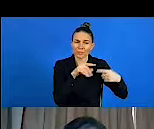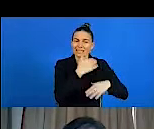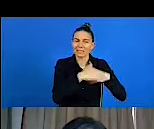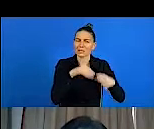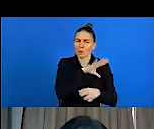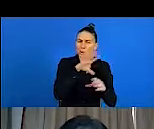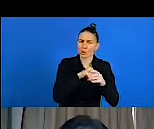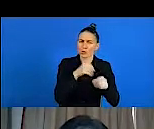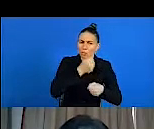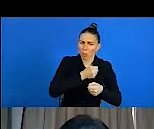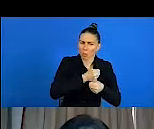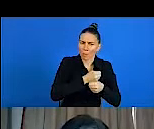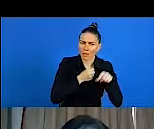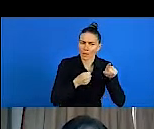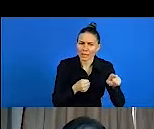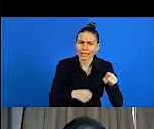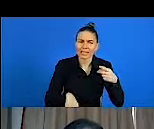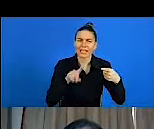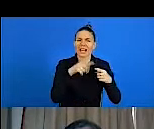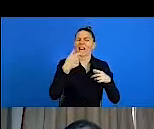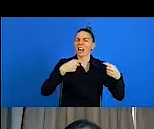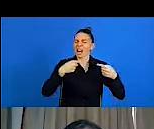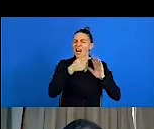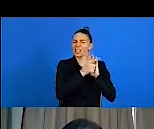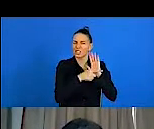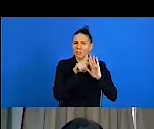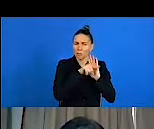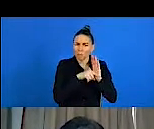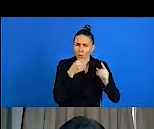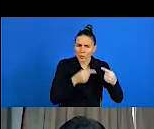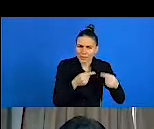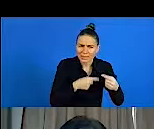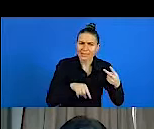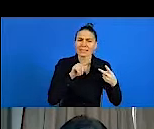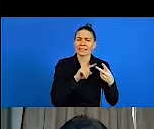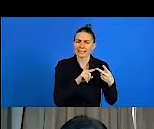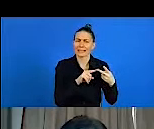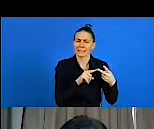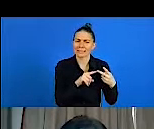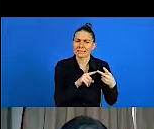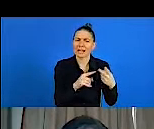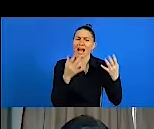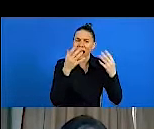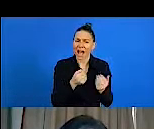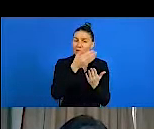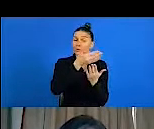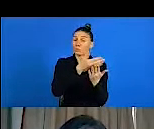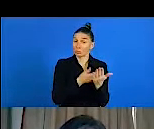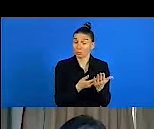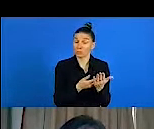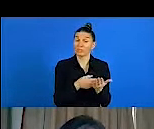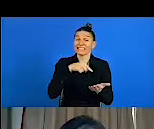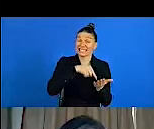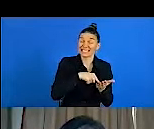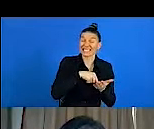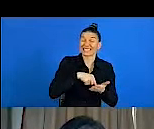employment, skills development, social protection, etc. And so this note now provides a basis for our policy